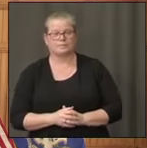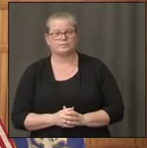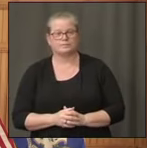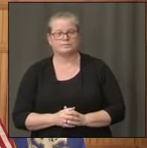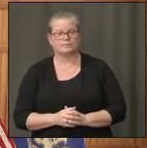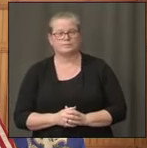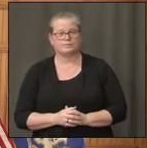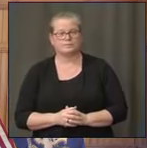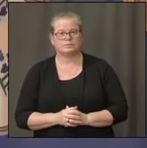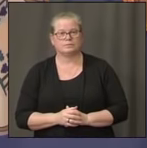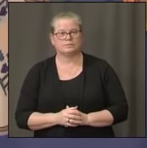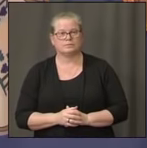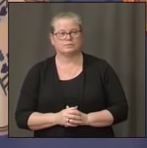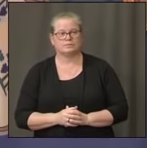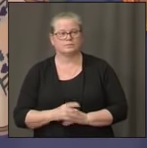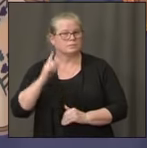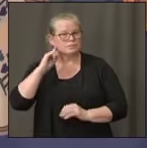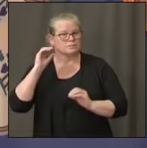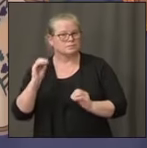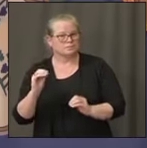All right, I'm getting the signal.